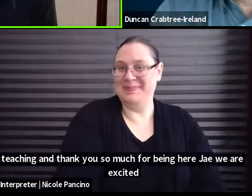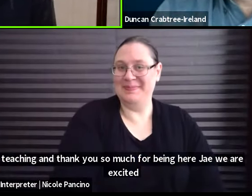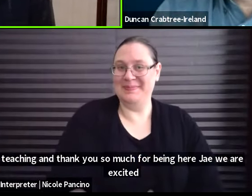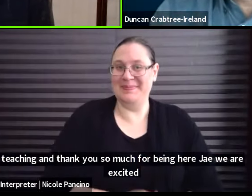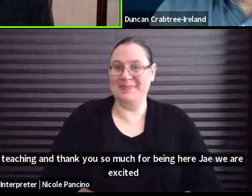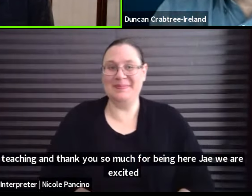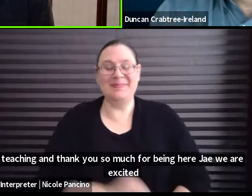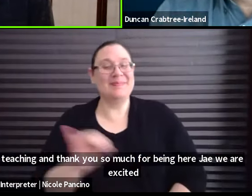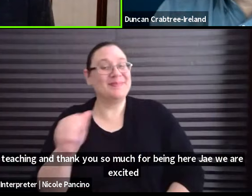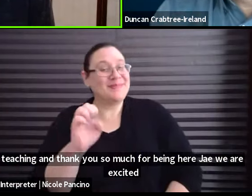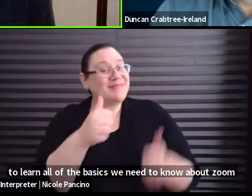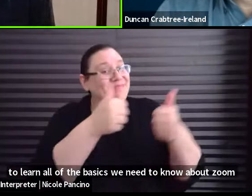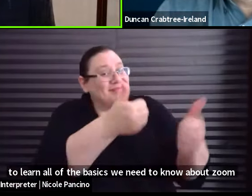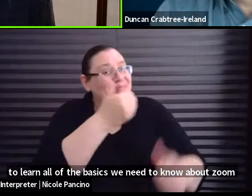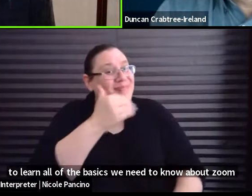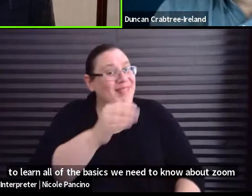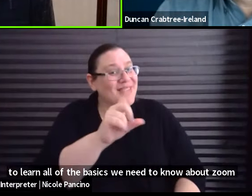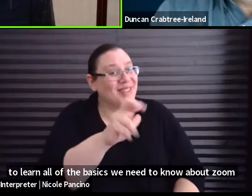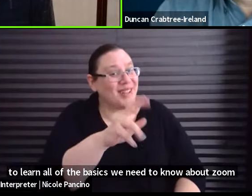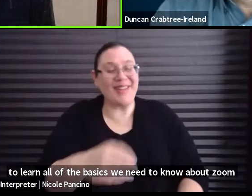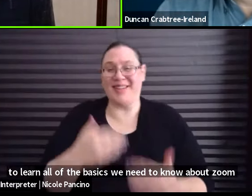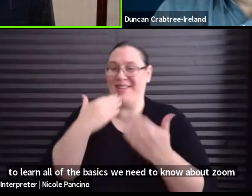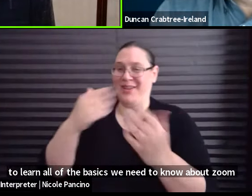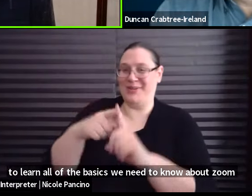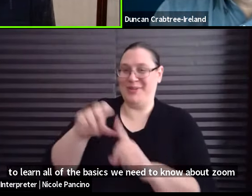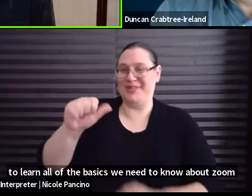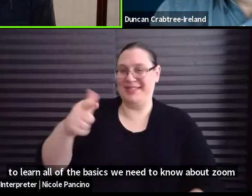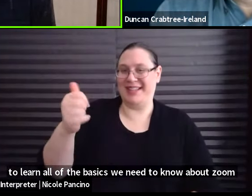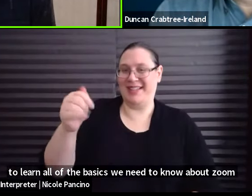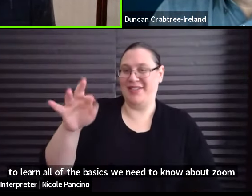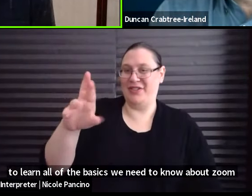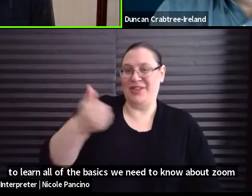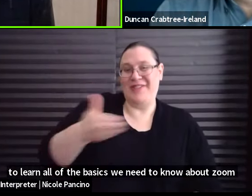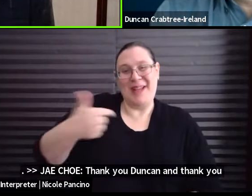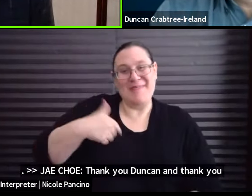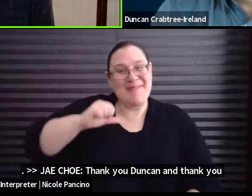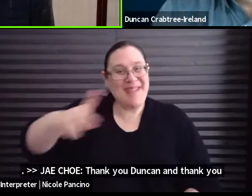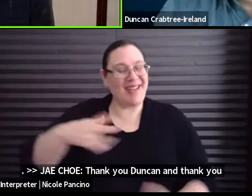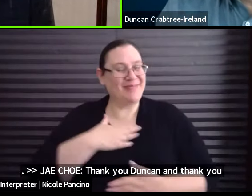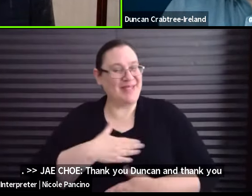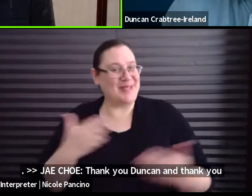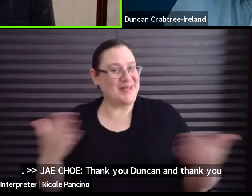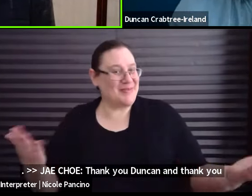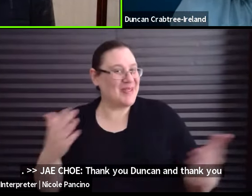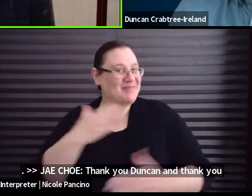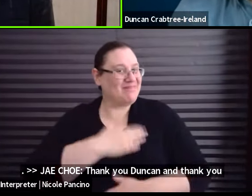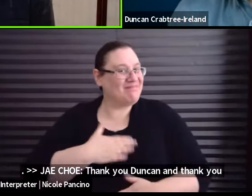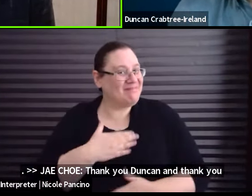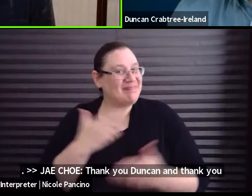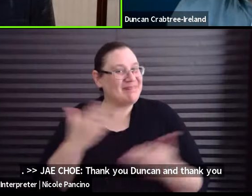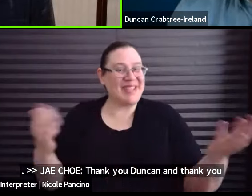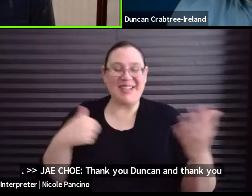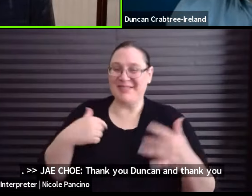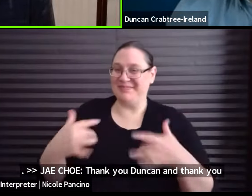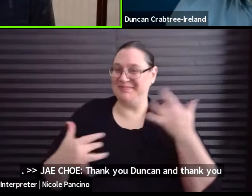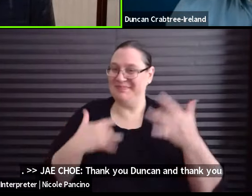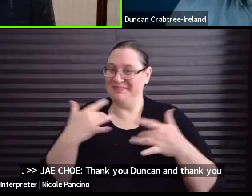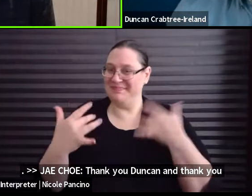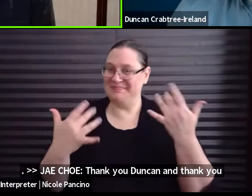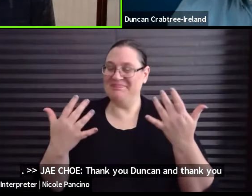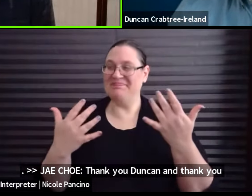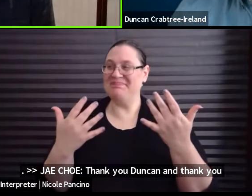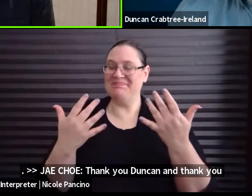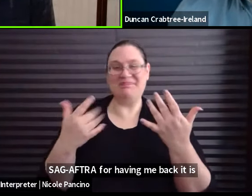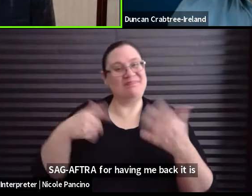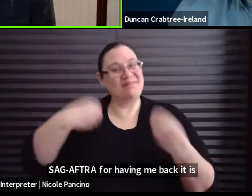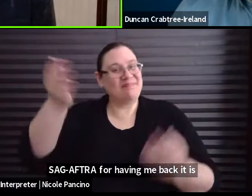Thank you, Duncan. Thank you, SAG-AFTRA, for having me back. It's a pleasure to be here. I appreciate the invitation. I'm excited to